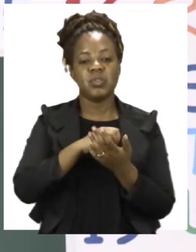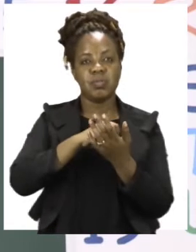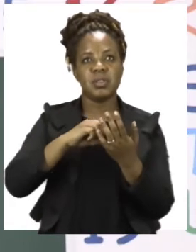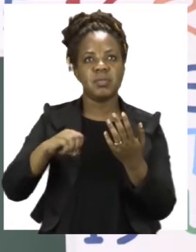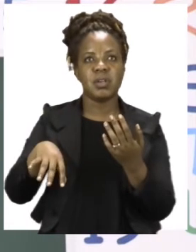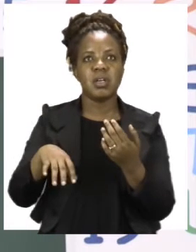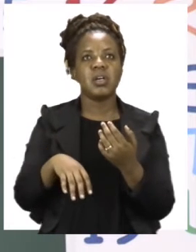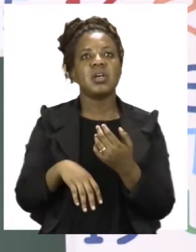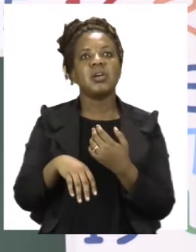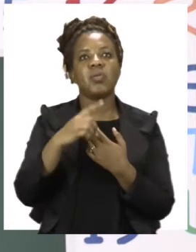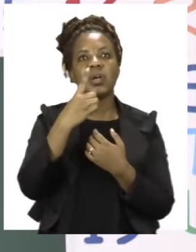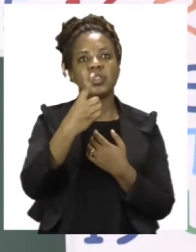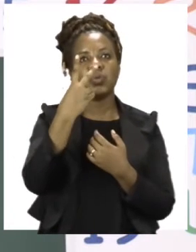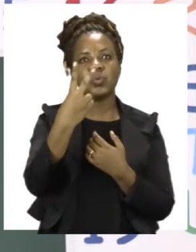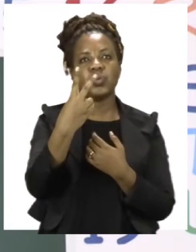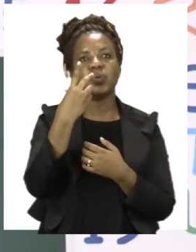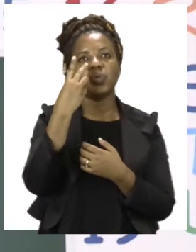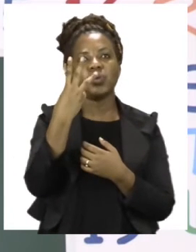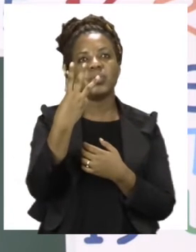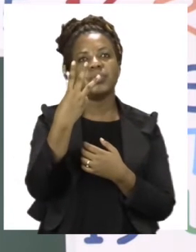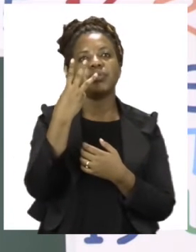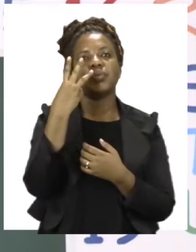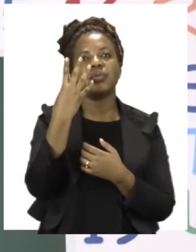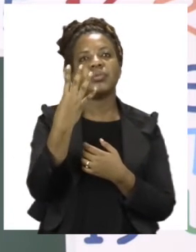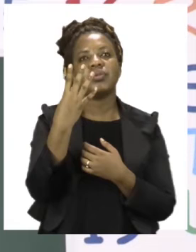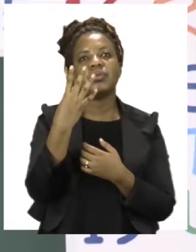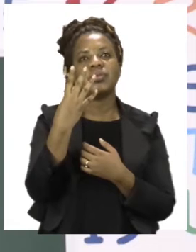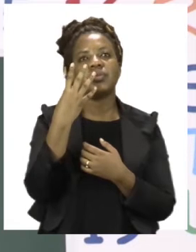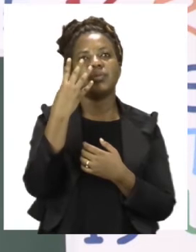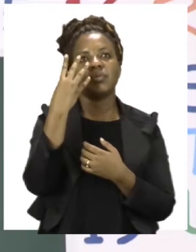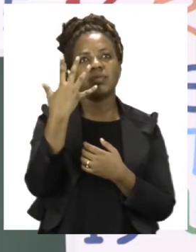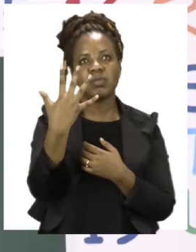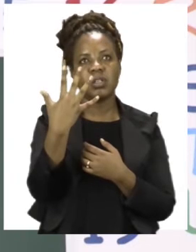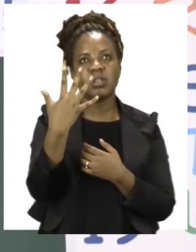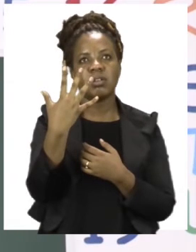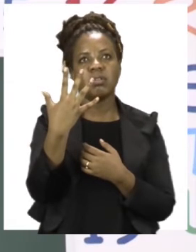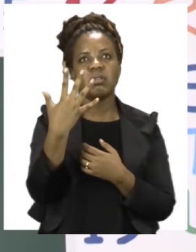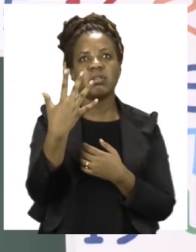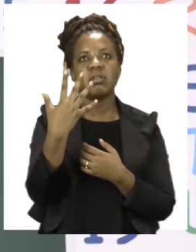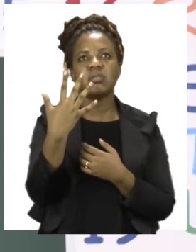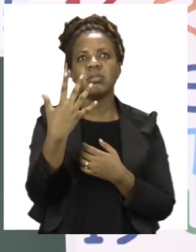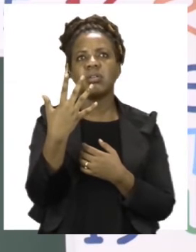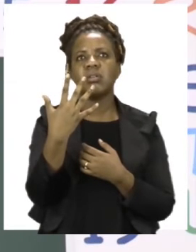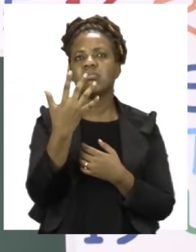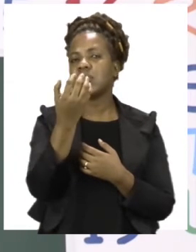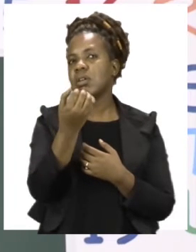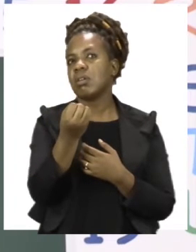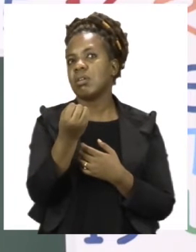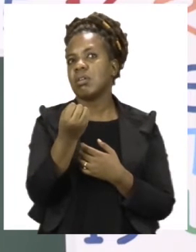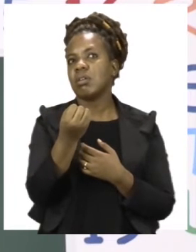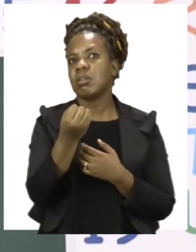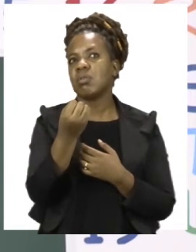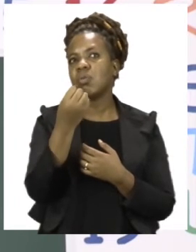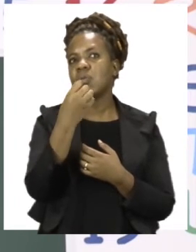5. 1, 2, 3, 4, 5. And we count what